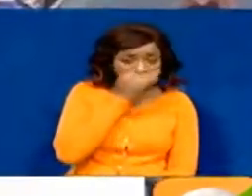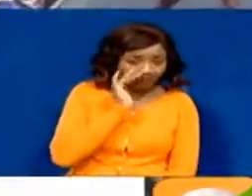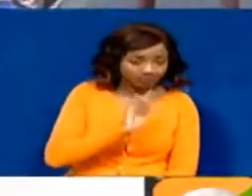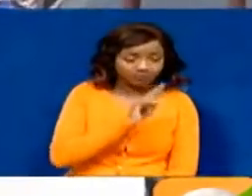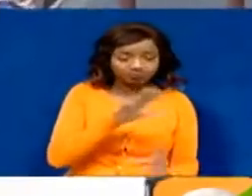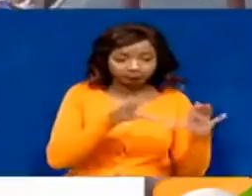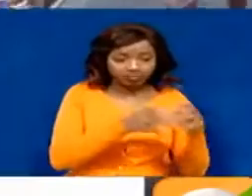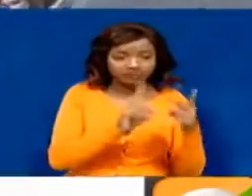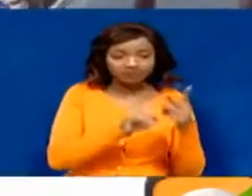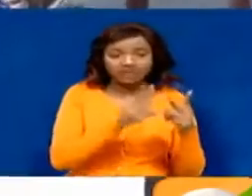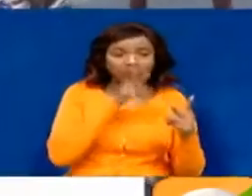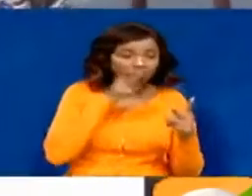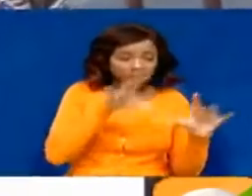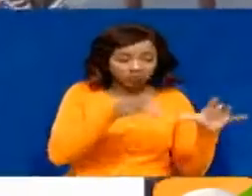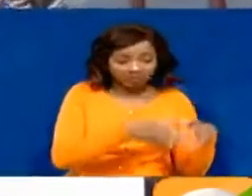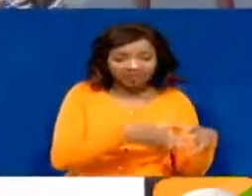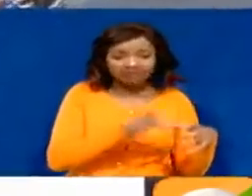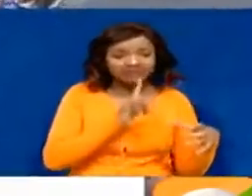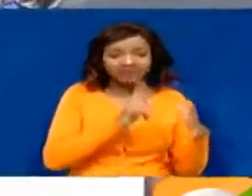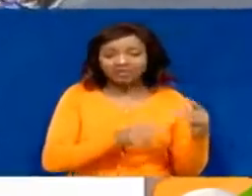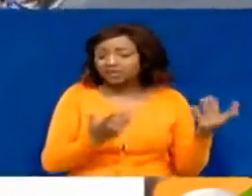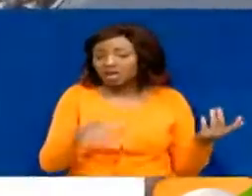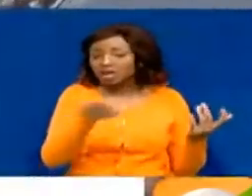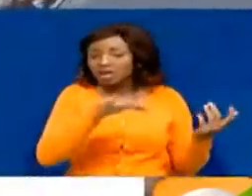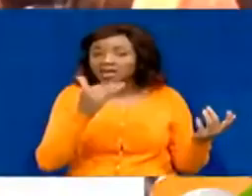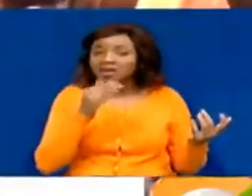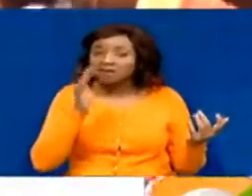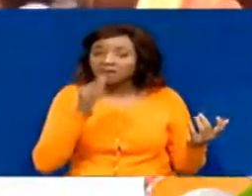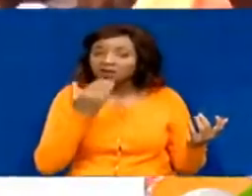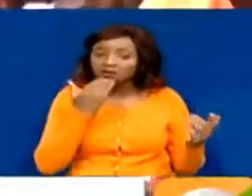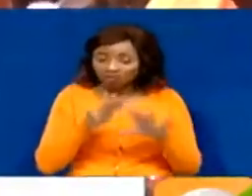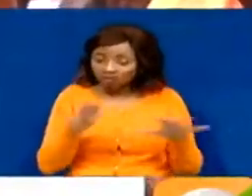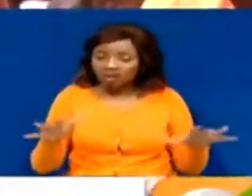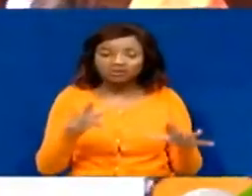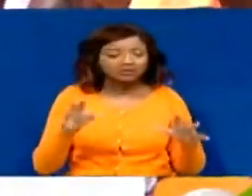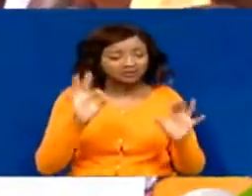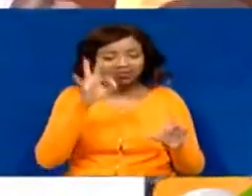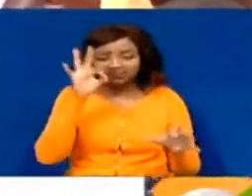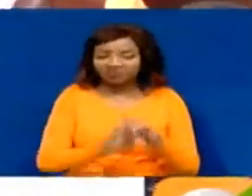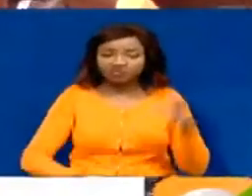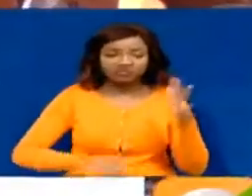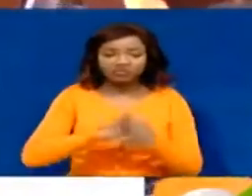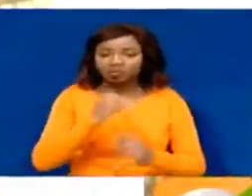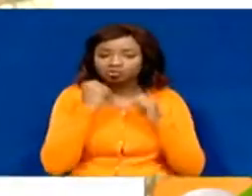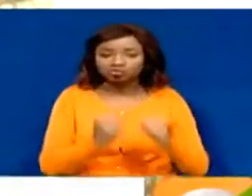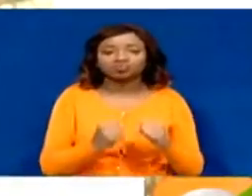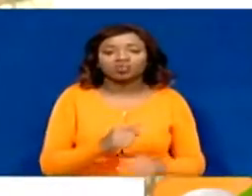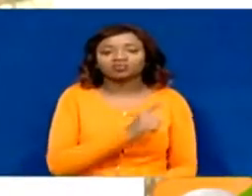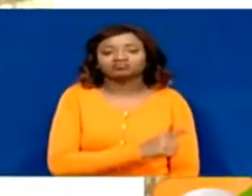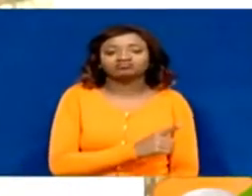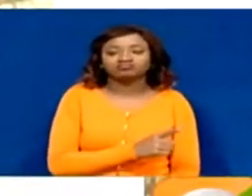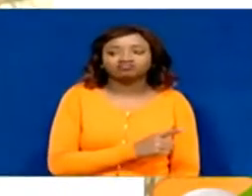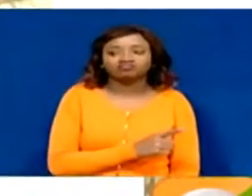Ford Kenya camps, the leaders maintained that the region's vote basket remains intact despite what they described as state meddling.